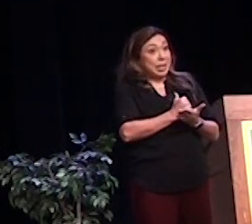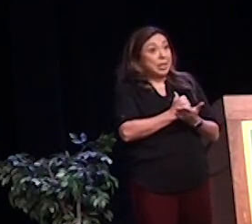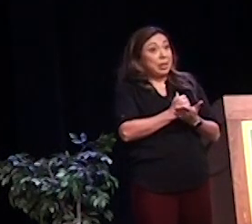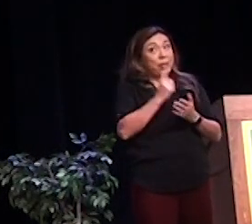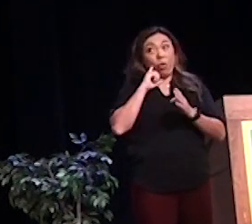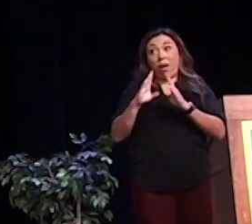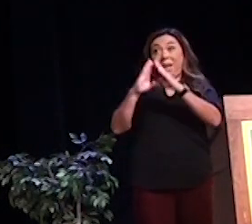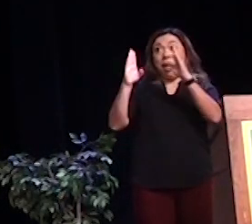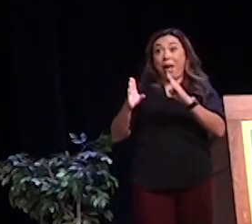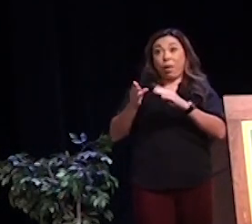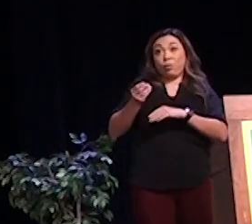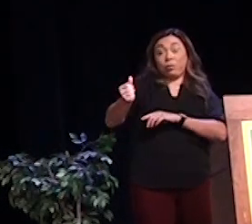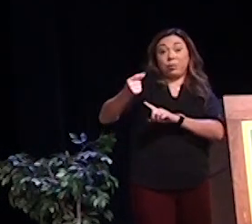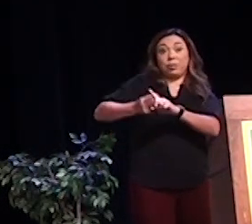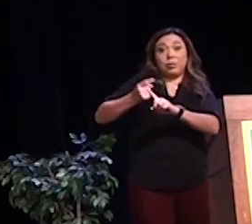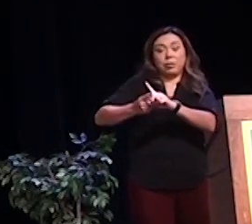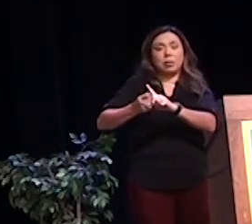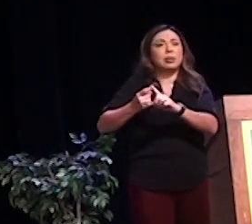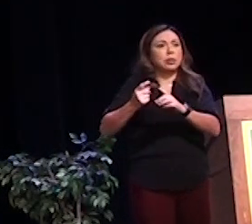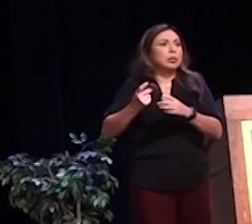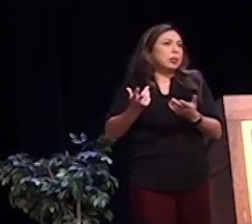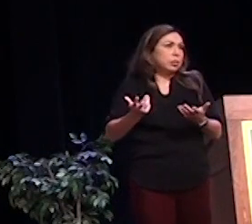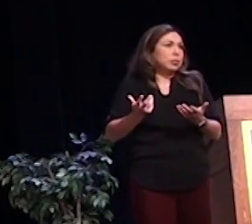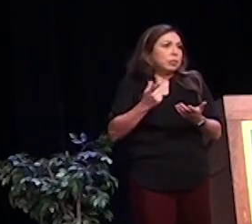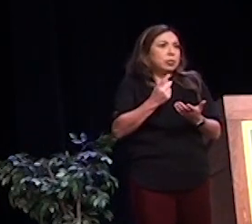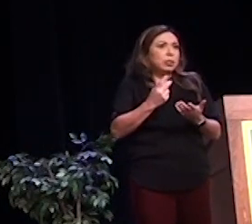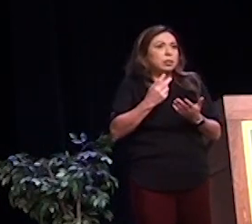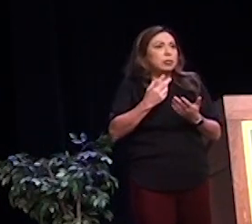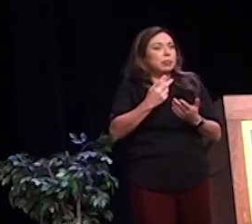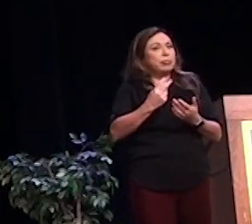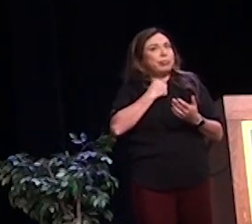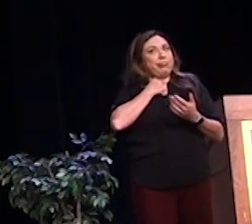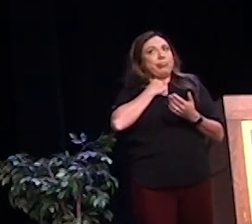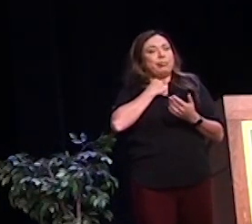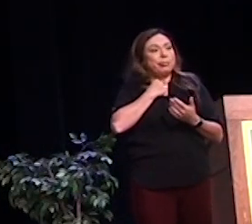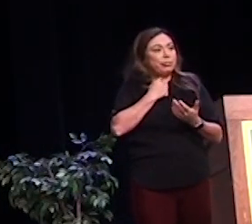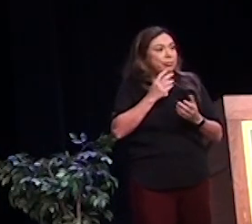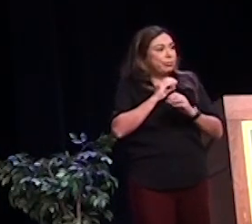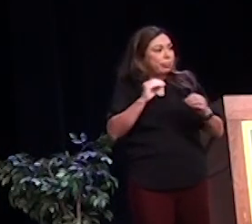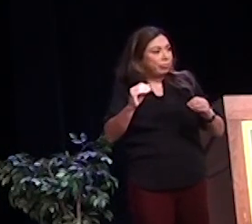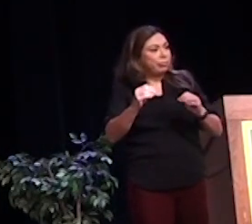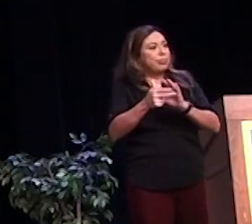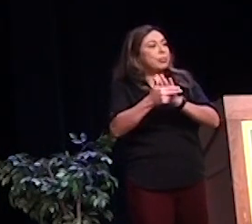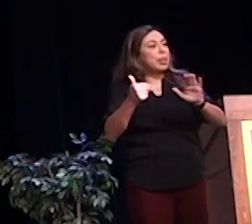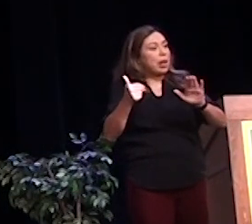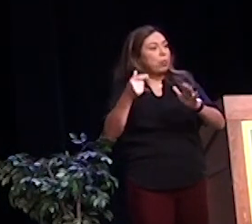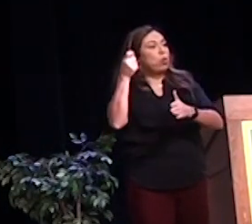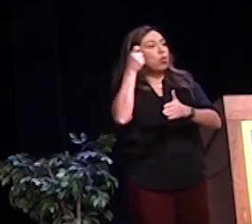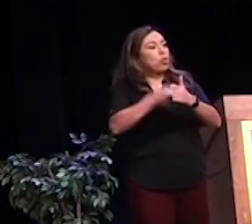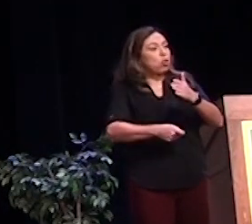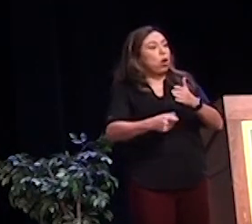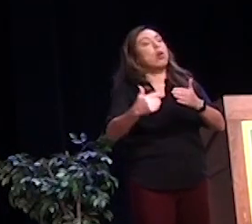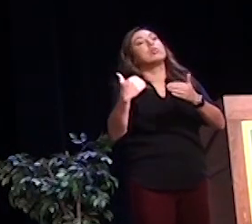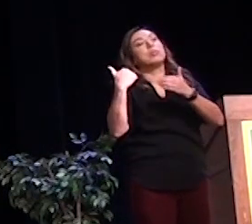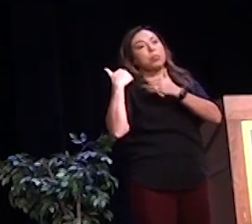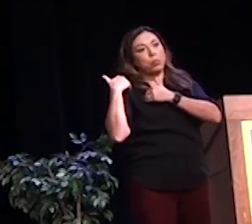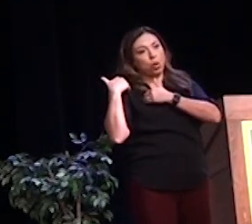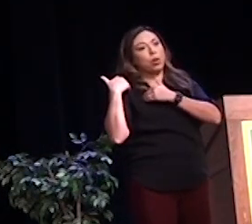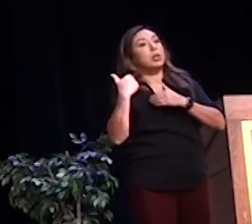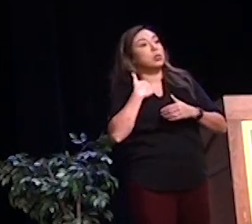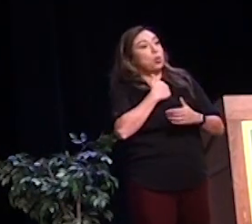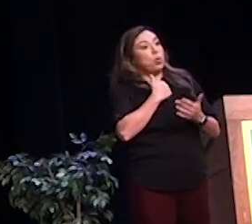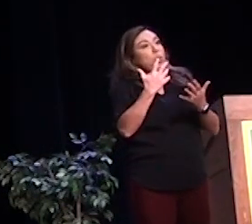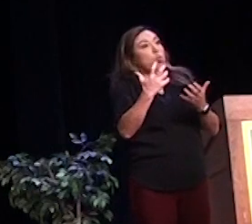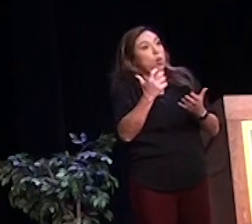income to housing, then you are a cost burden. You should be looking for other options, or traditionally we want to